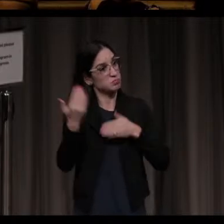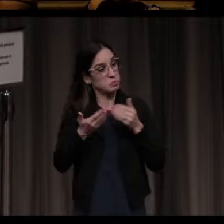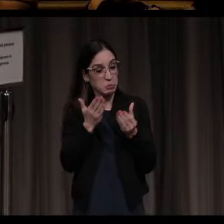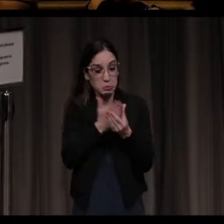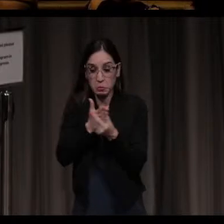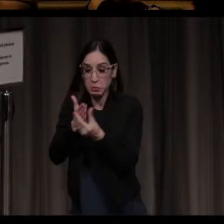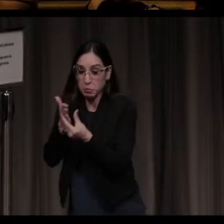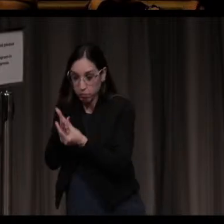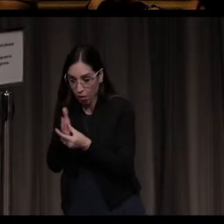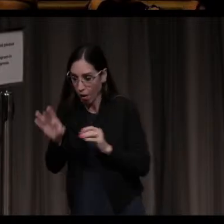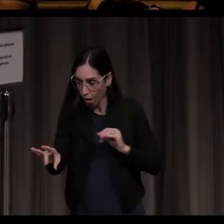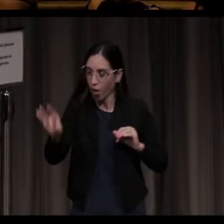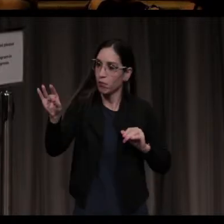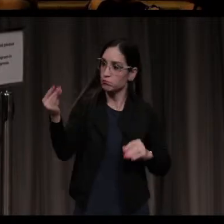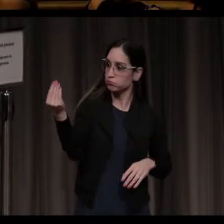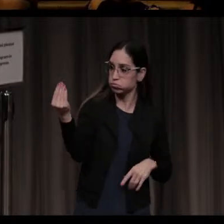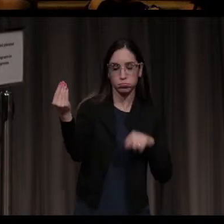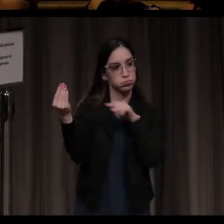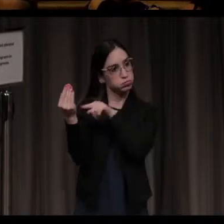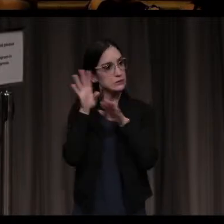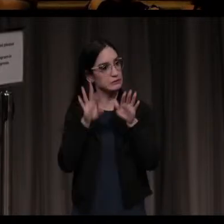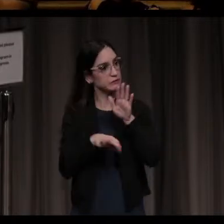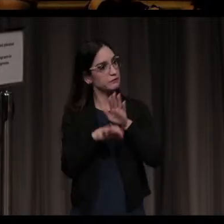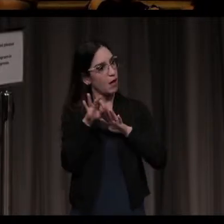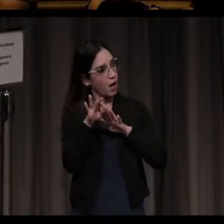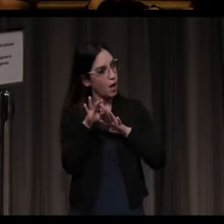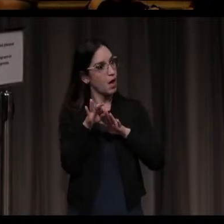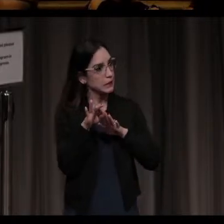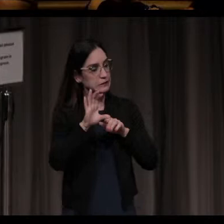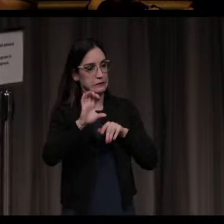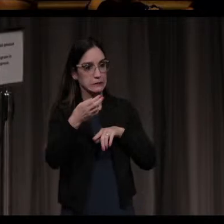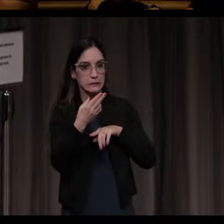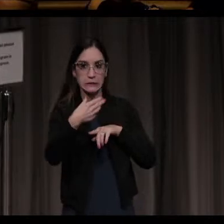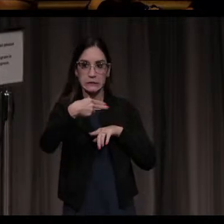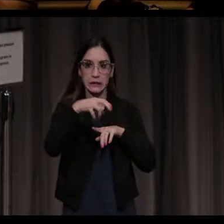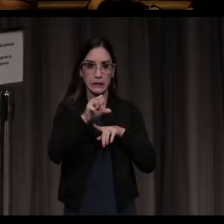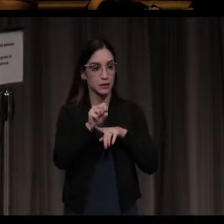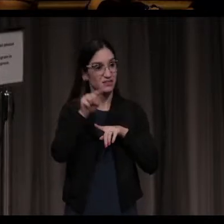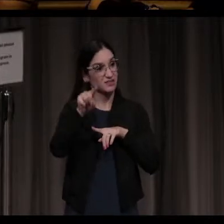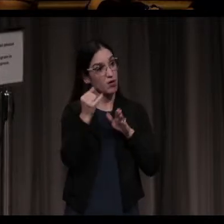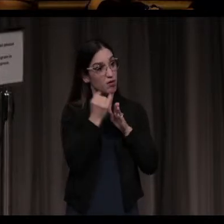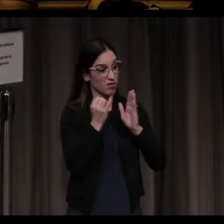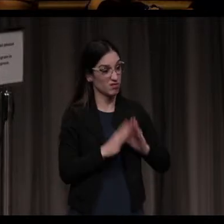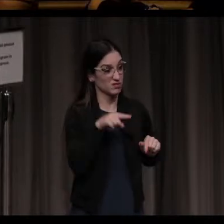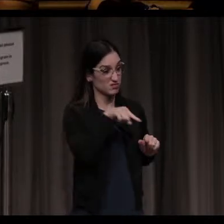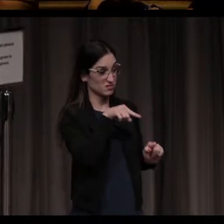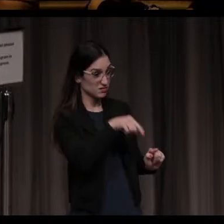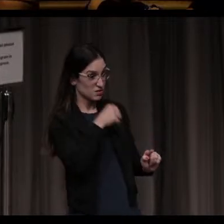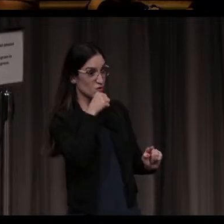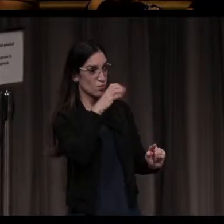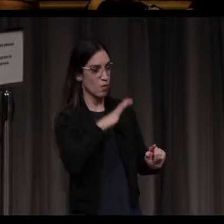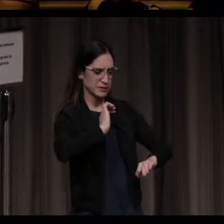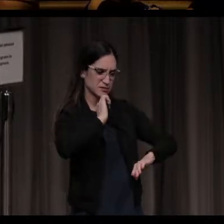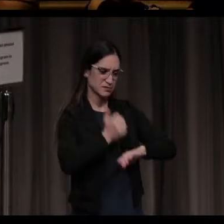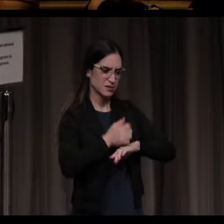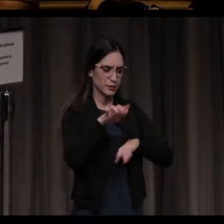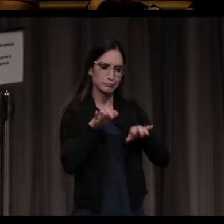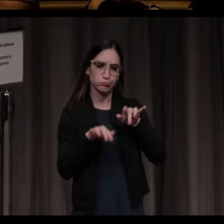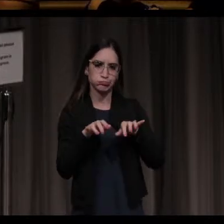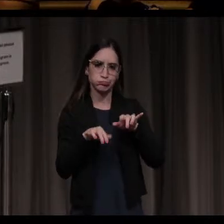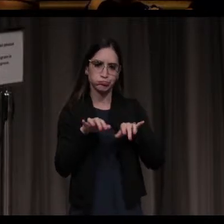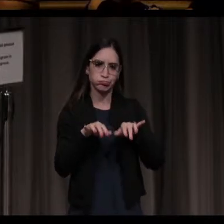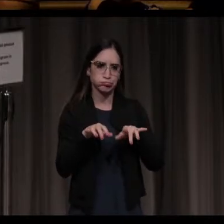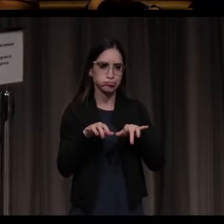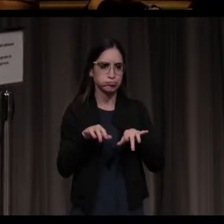the Chikis there, the workspace is there, and then the artist, the woman, had her sewing machine set up right there at the edge of the